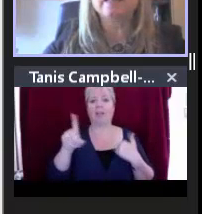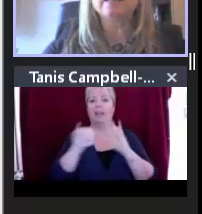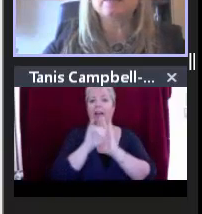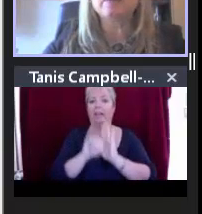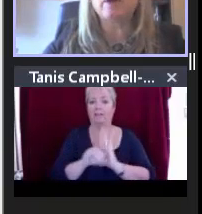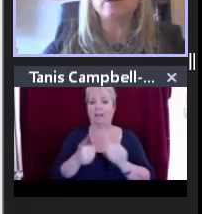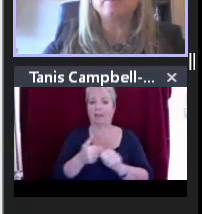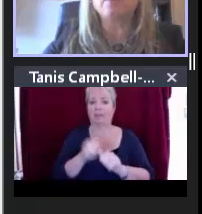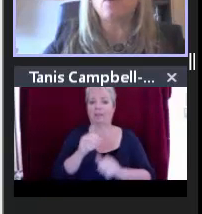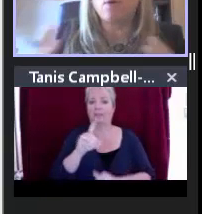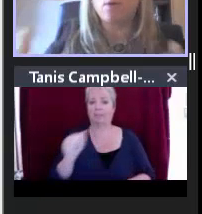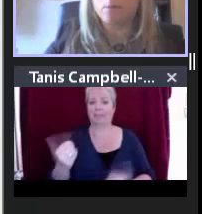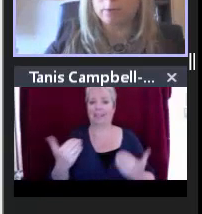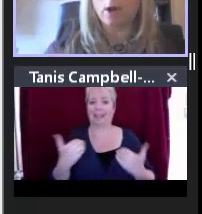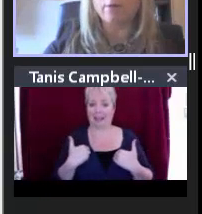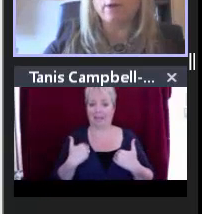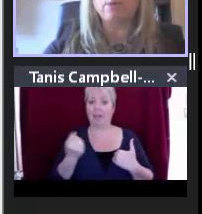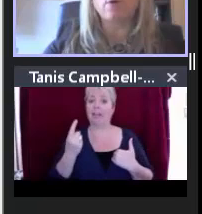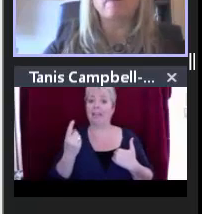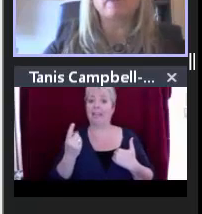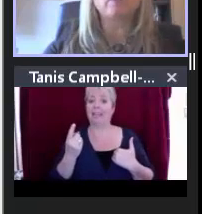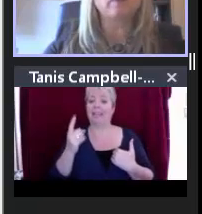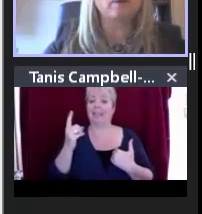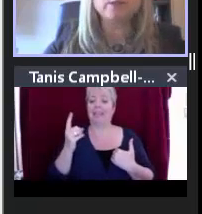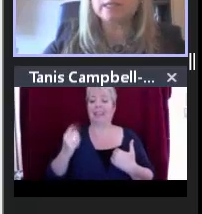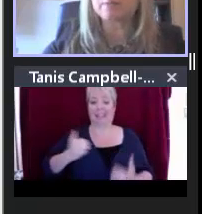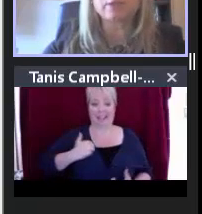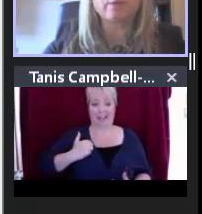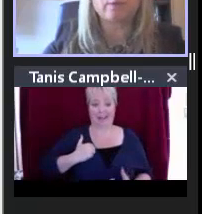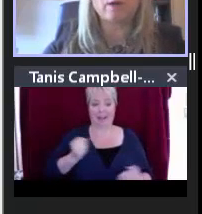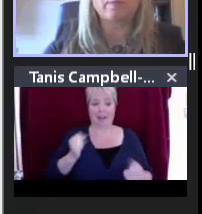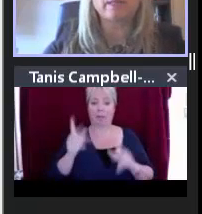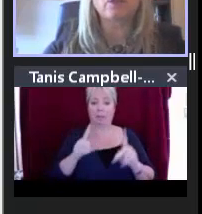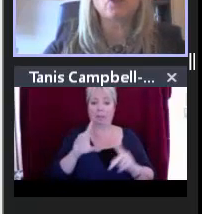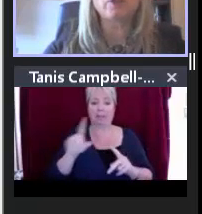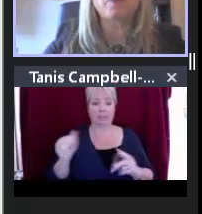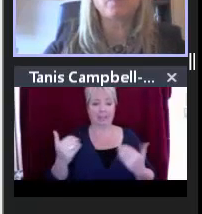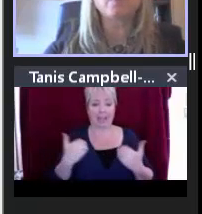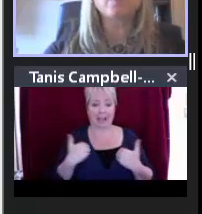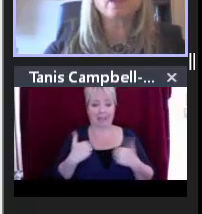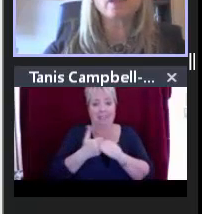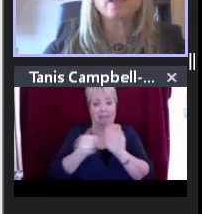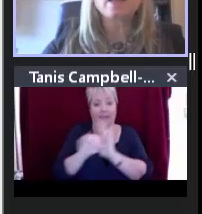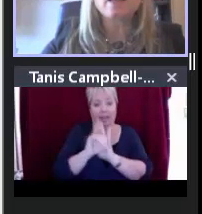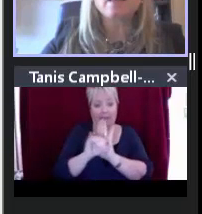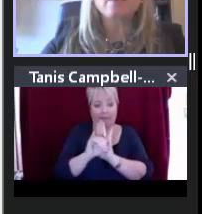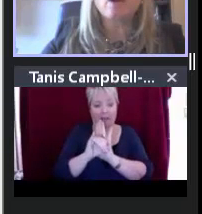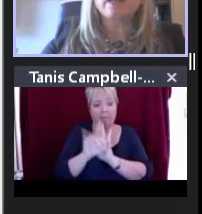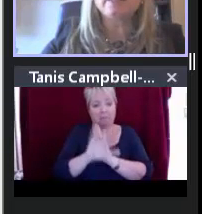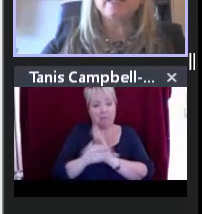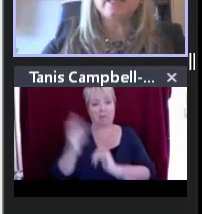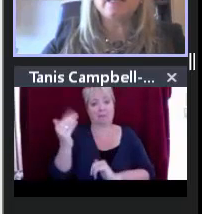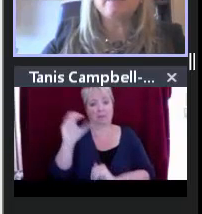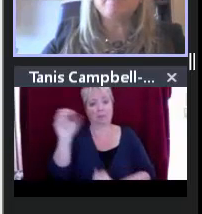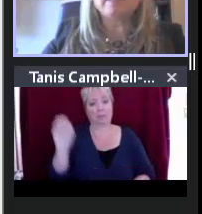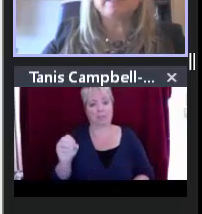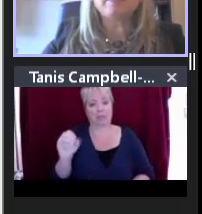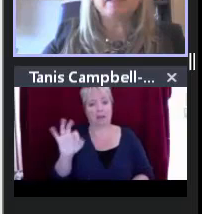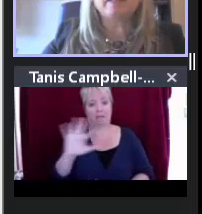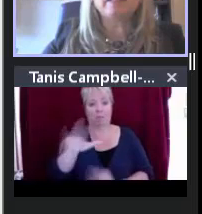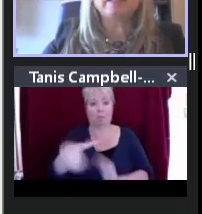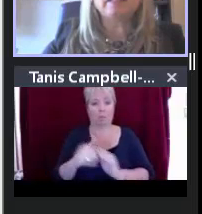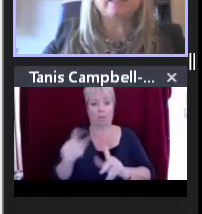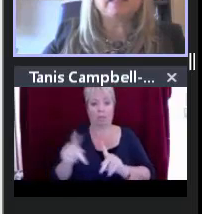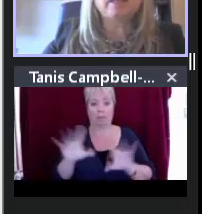Canada. So we are offering programming to a large segment of the population. Our intake in